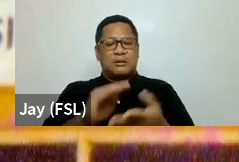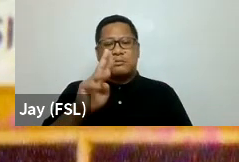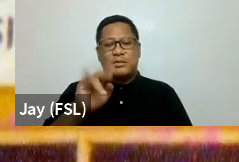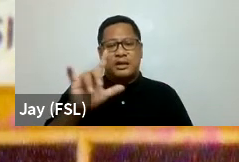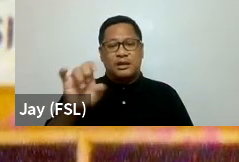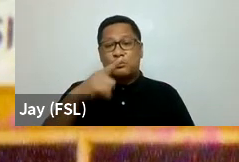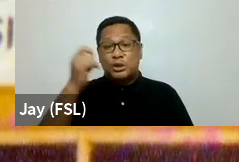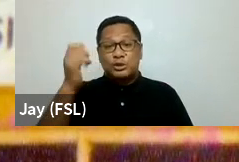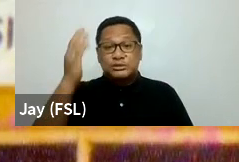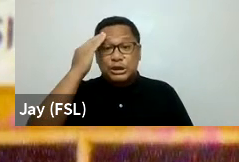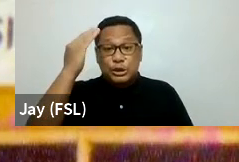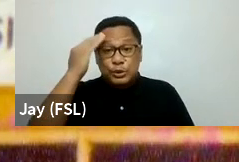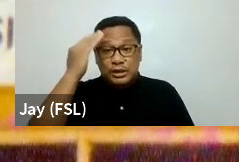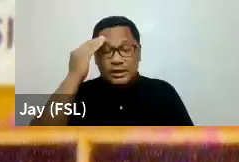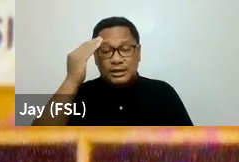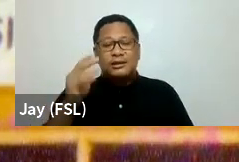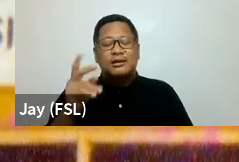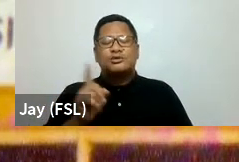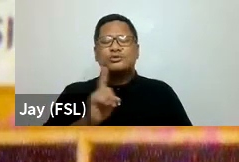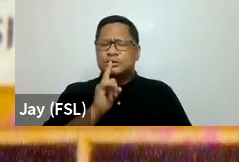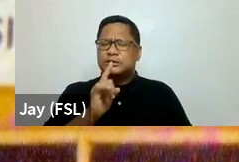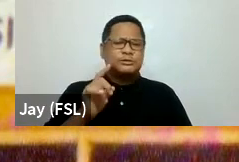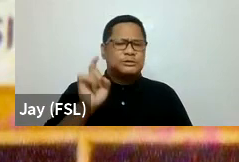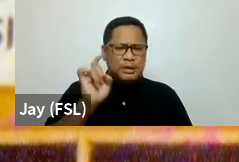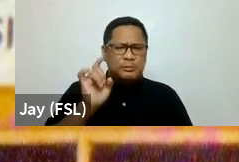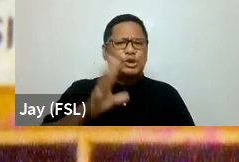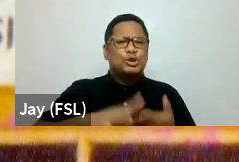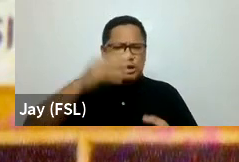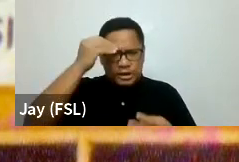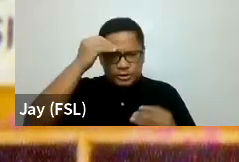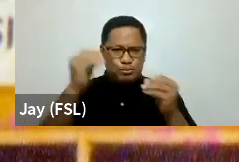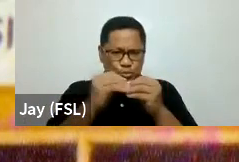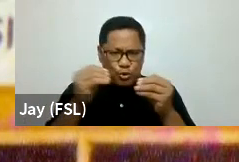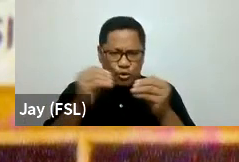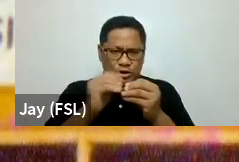knowledge. Try to get as much knowledge as you can.